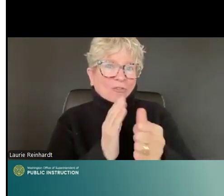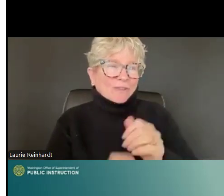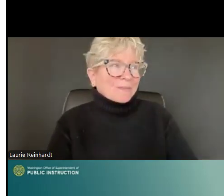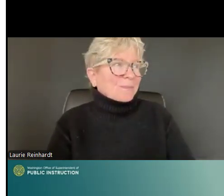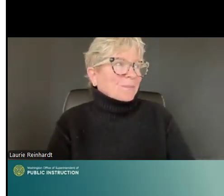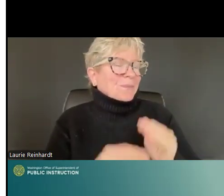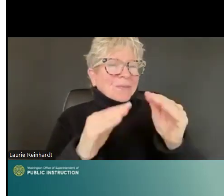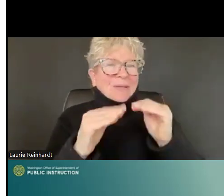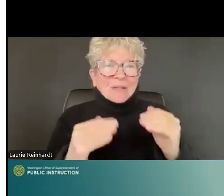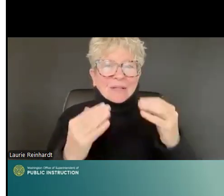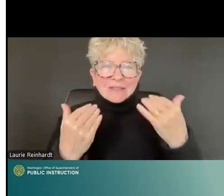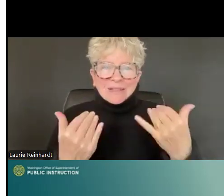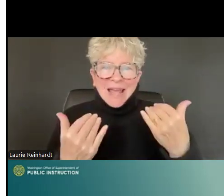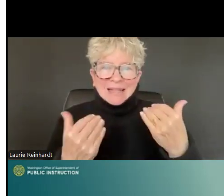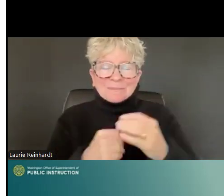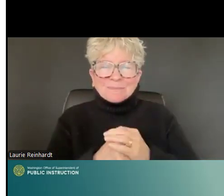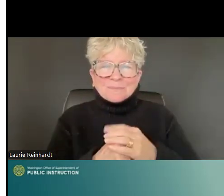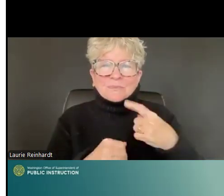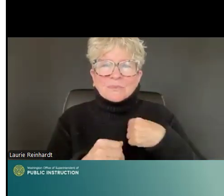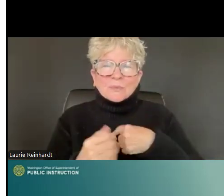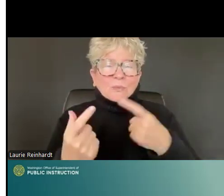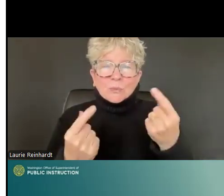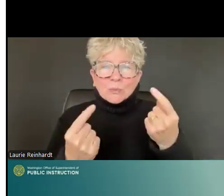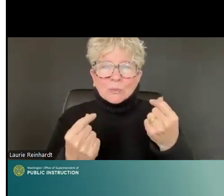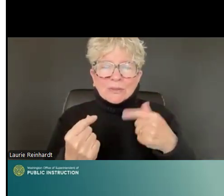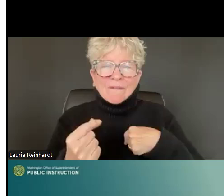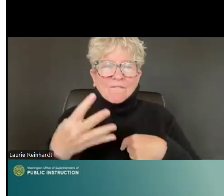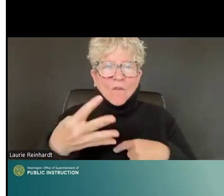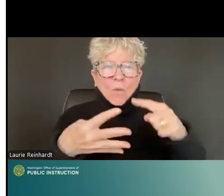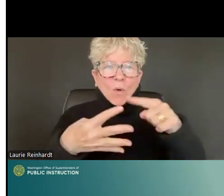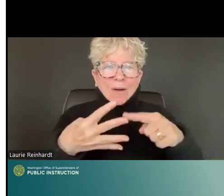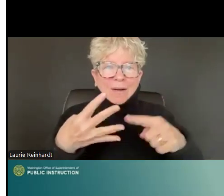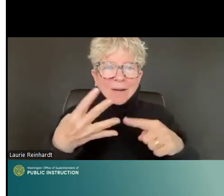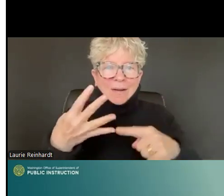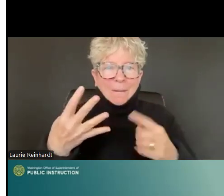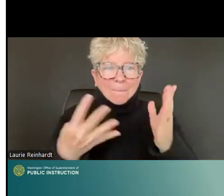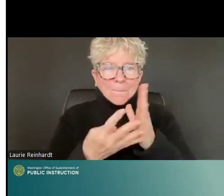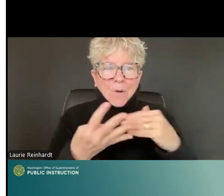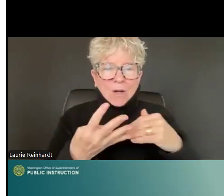Today's webinar, we will be covering the 4 components of mental health literacy,